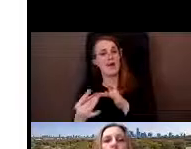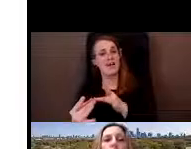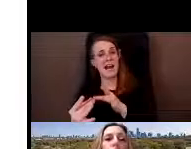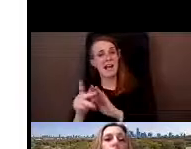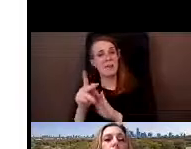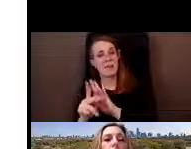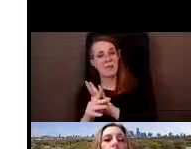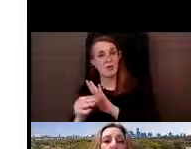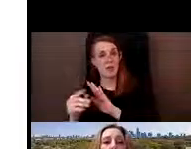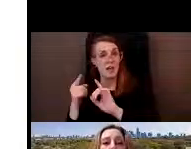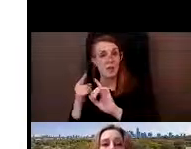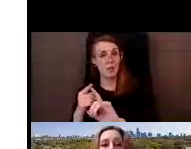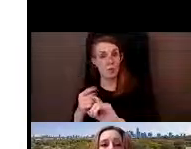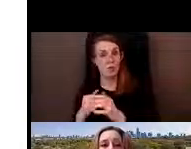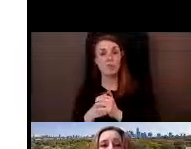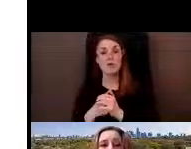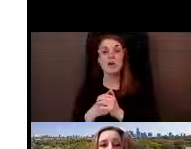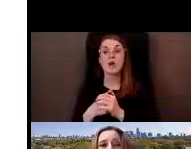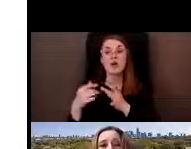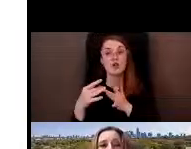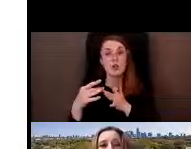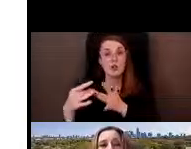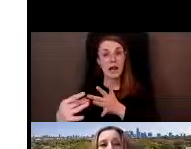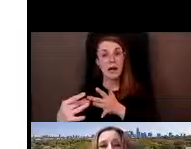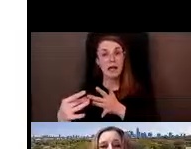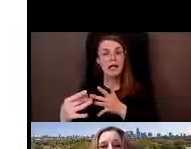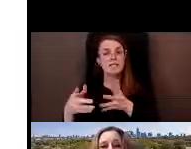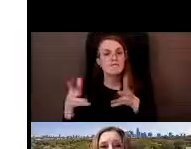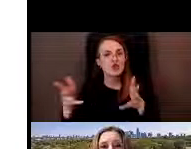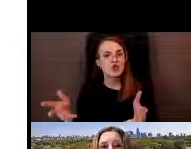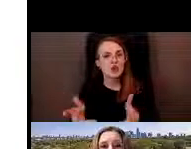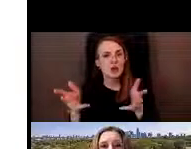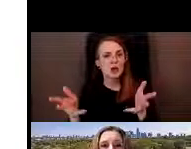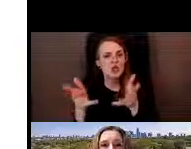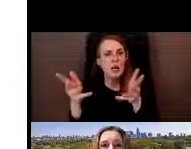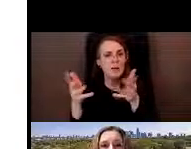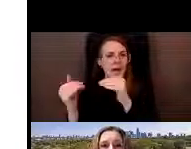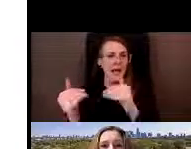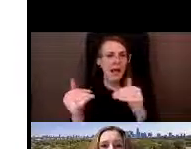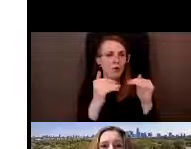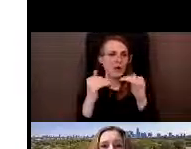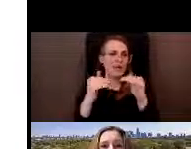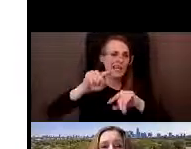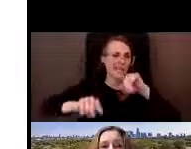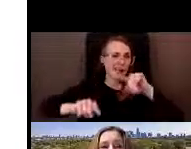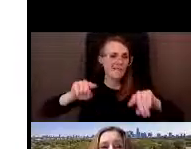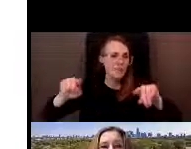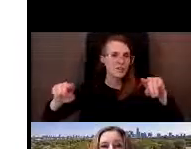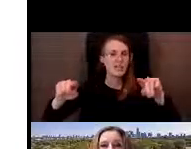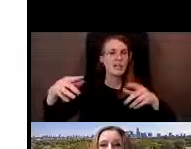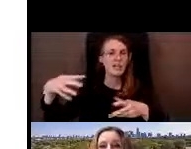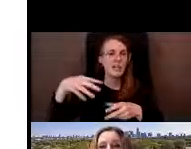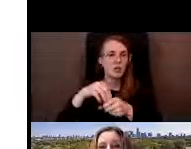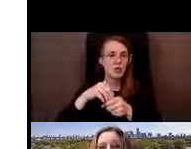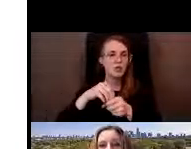So under guiding future stewardship, equity, diversity, and inclusion, you have history